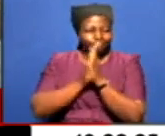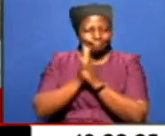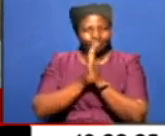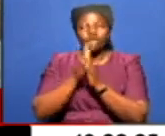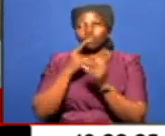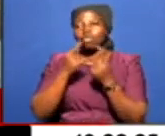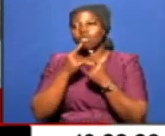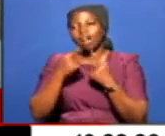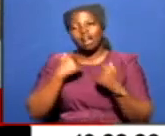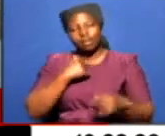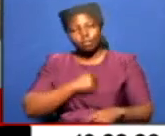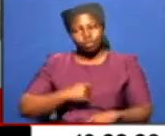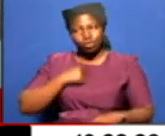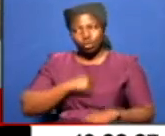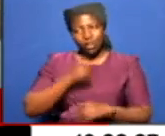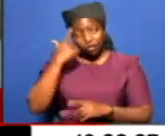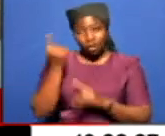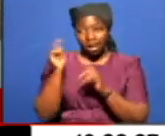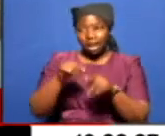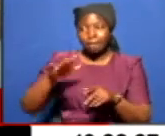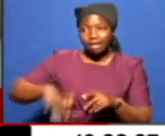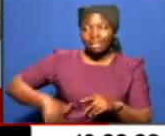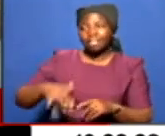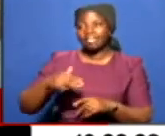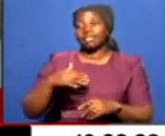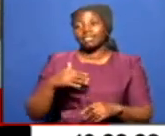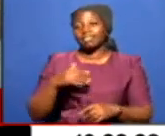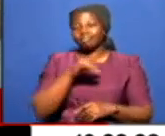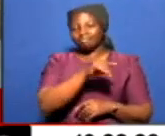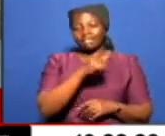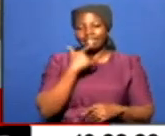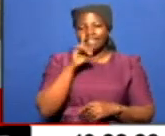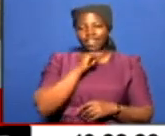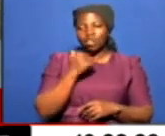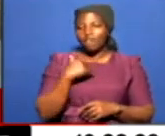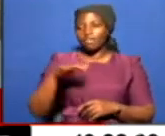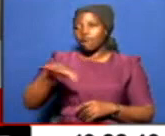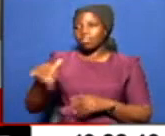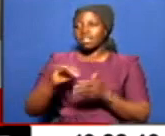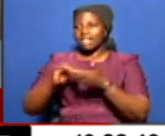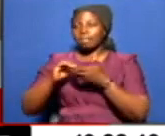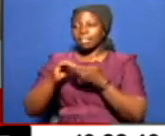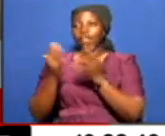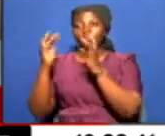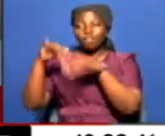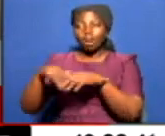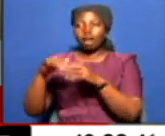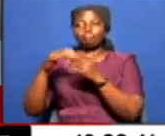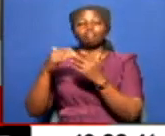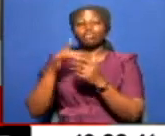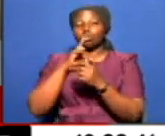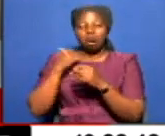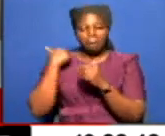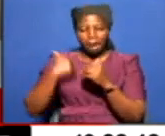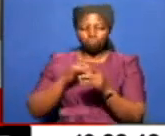know, as Mr. Masisi mentioned, we have the County Engagement Forum meeting as we speak. Yes. And so I passed through